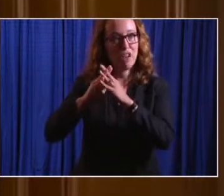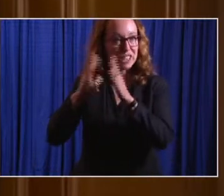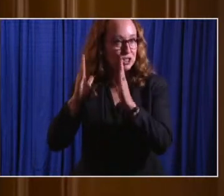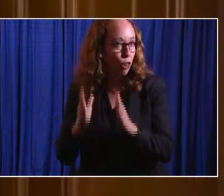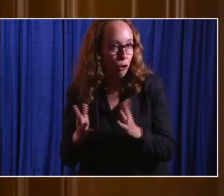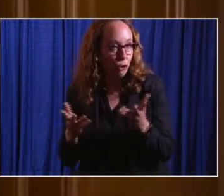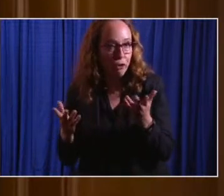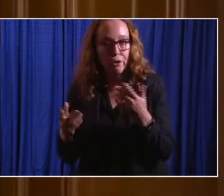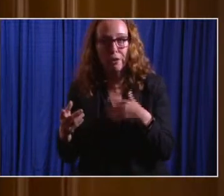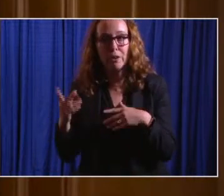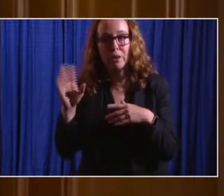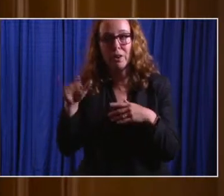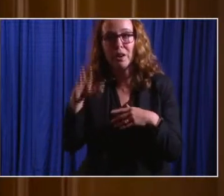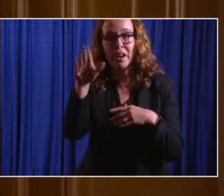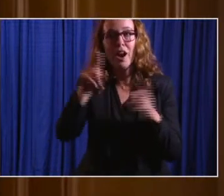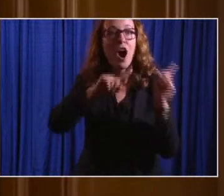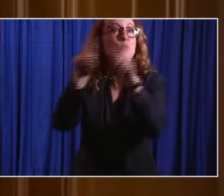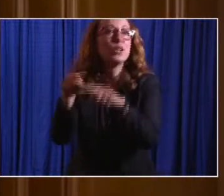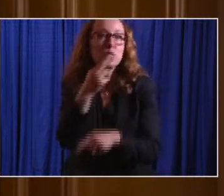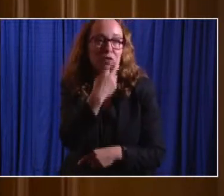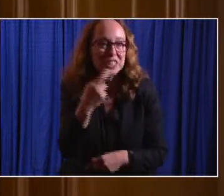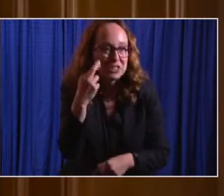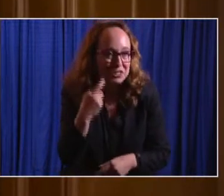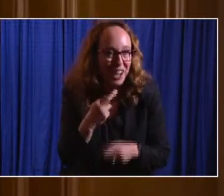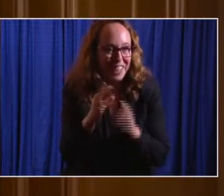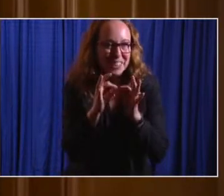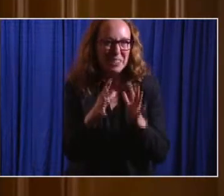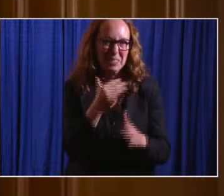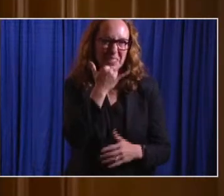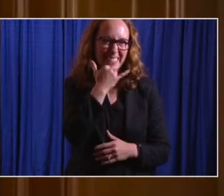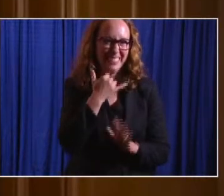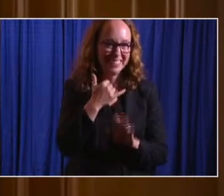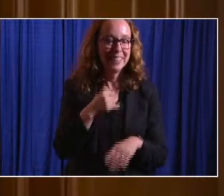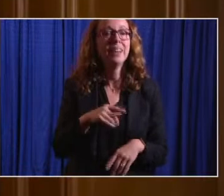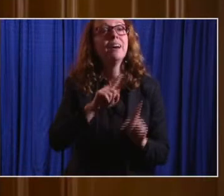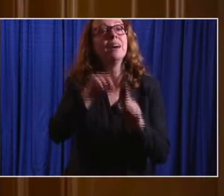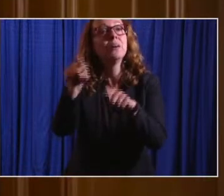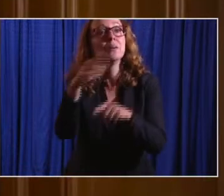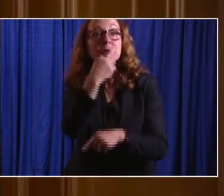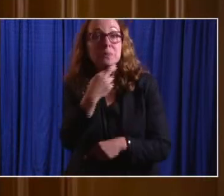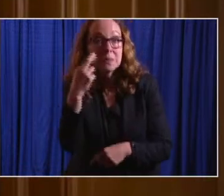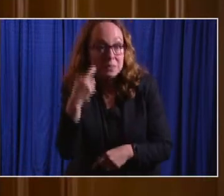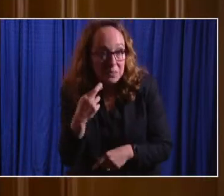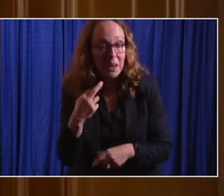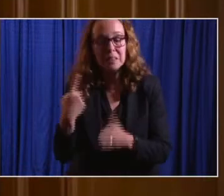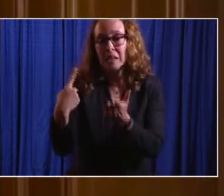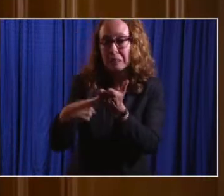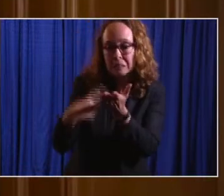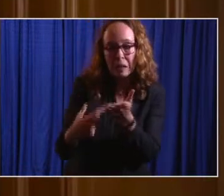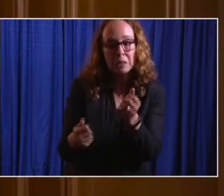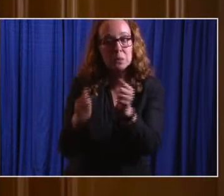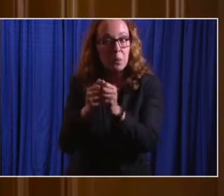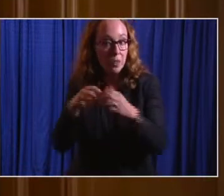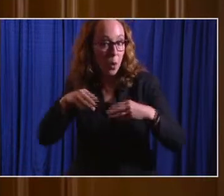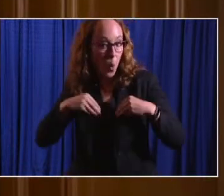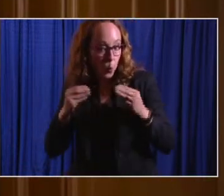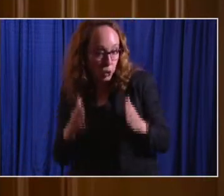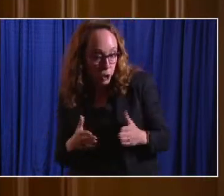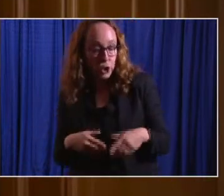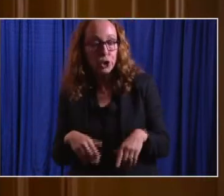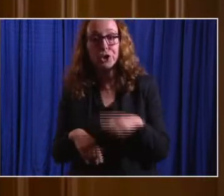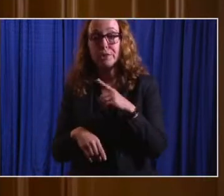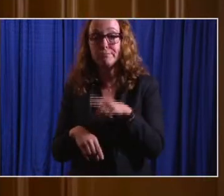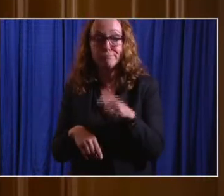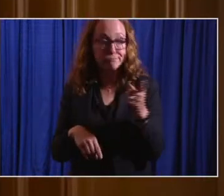10 days ago, I guess, and, had that discussion with the owner. I know the lieutenant governor's had